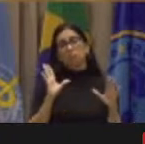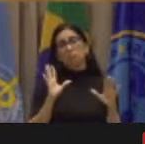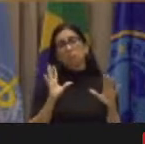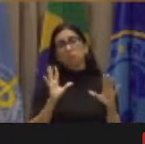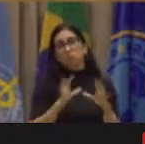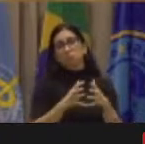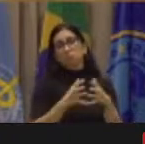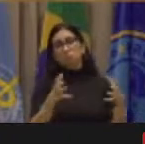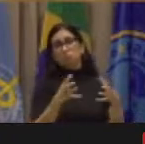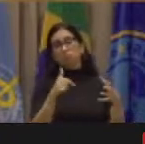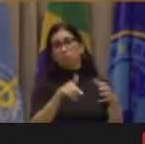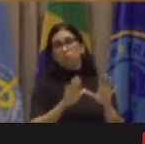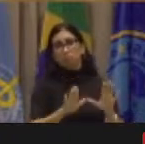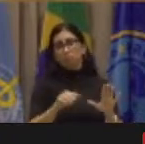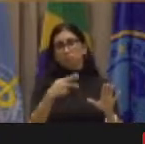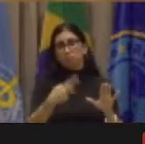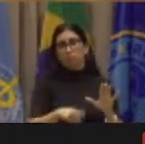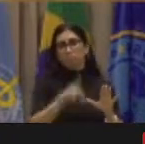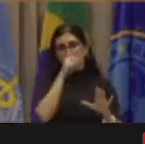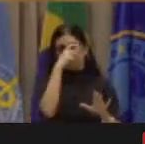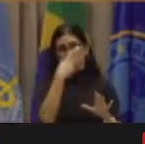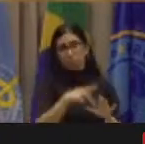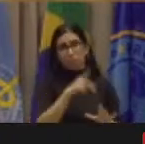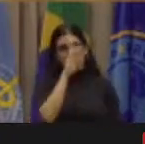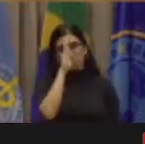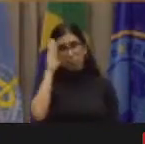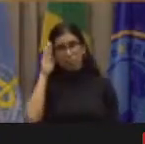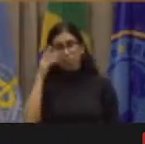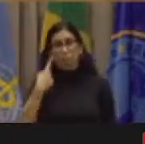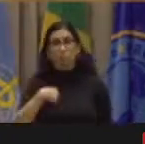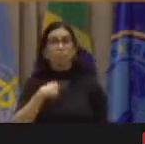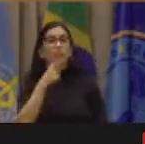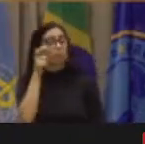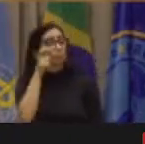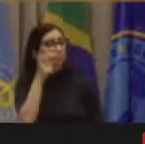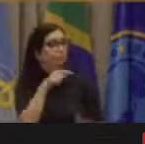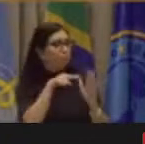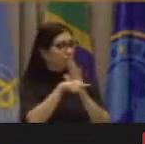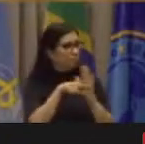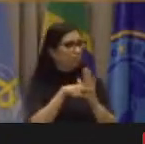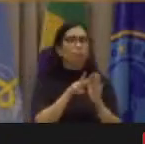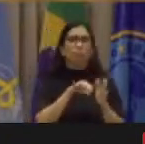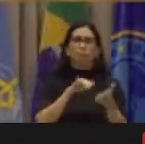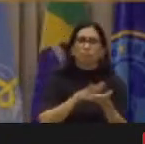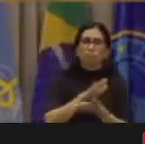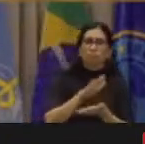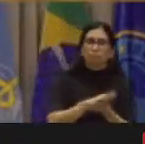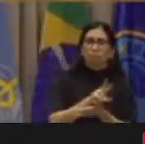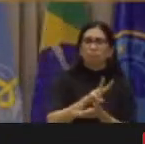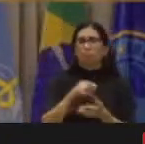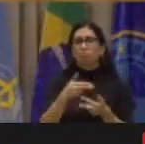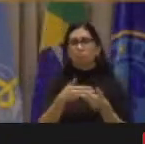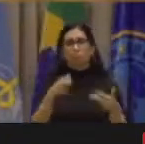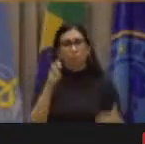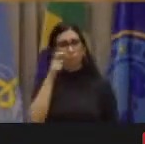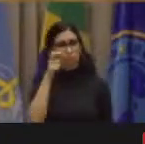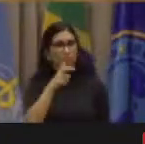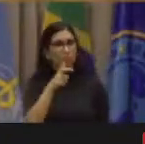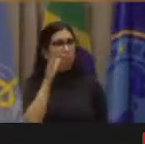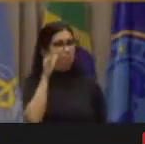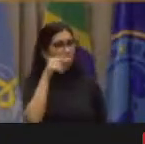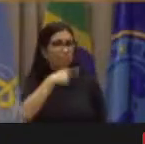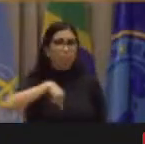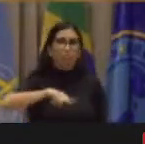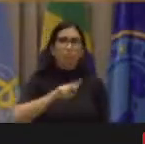of things in there. Inside the university hospitals, we have the interest in research. This might become